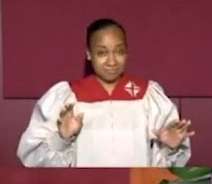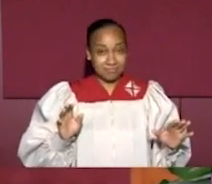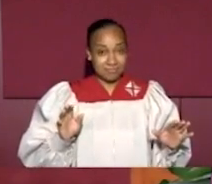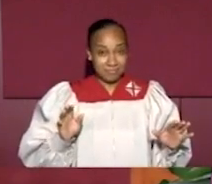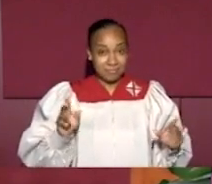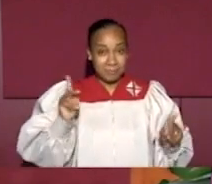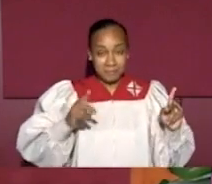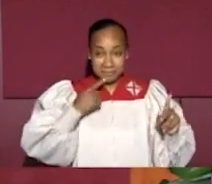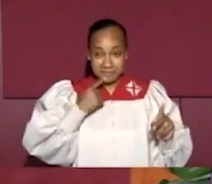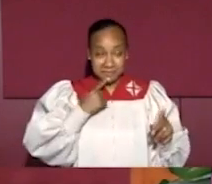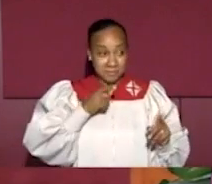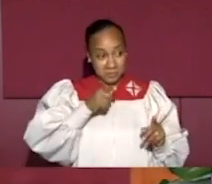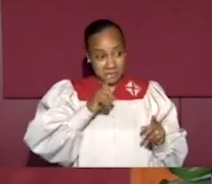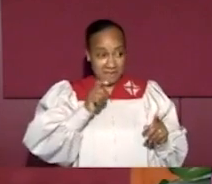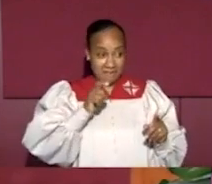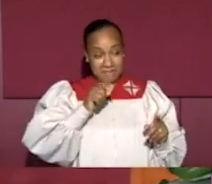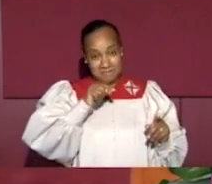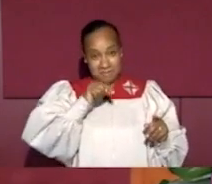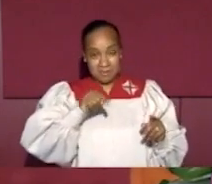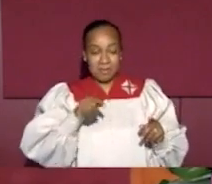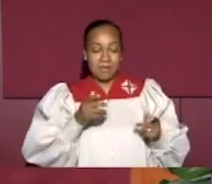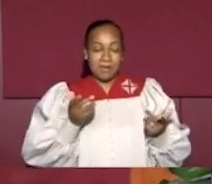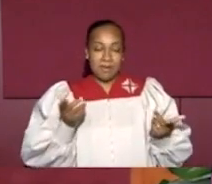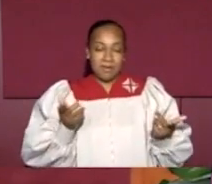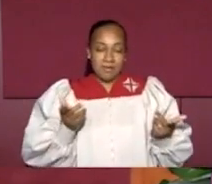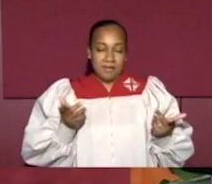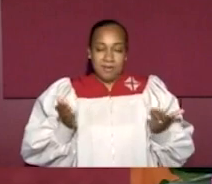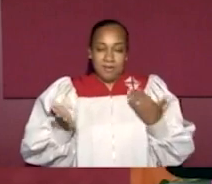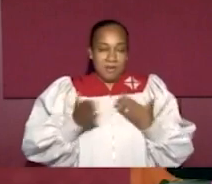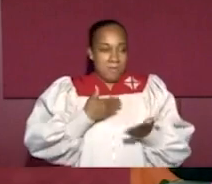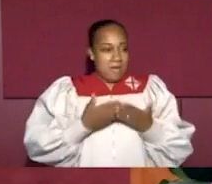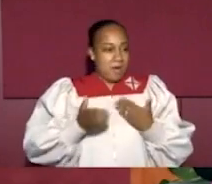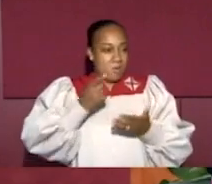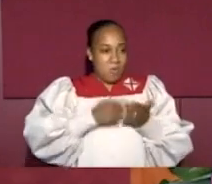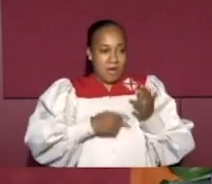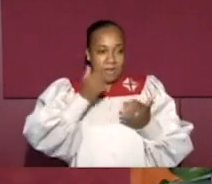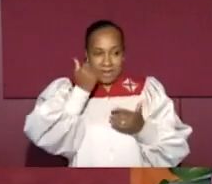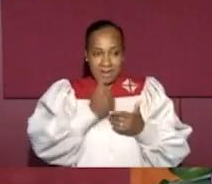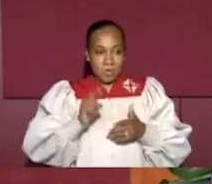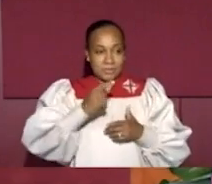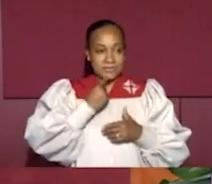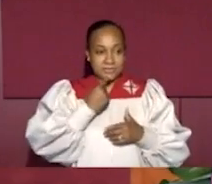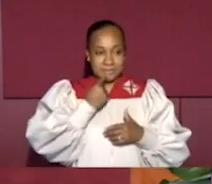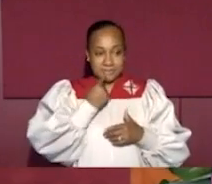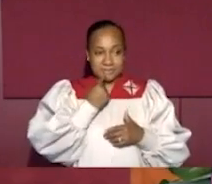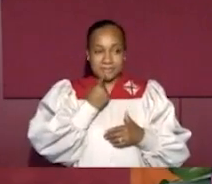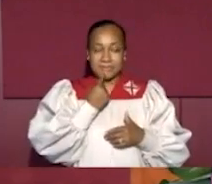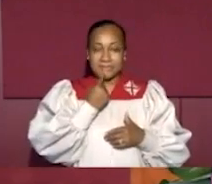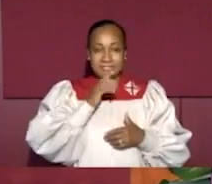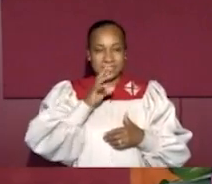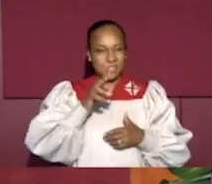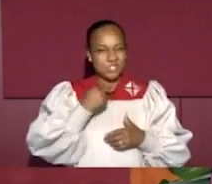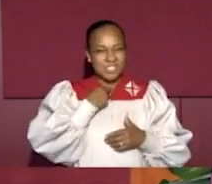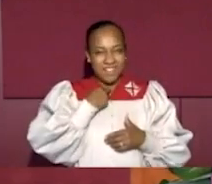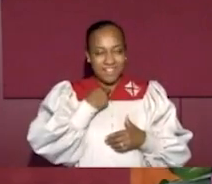And you know, people say, you have to go down there, and you just, no matter what anybody says, you're